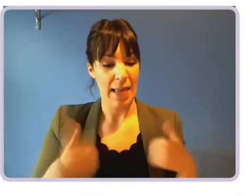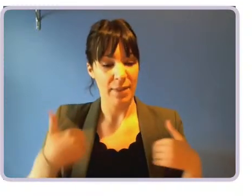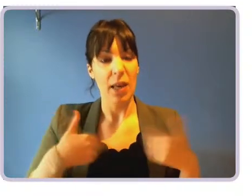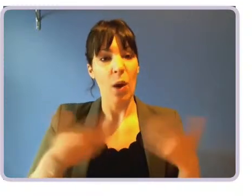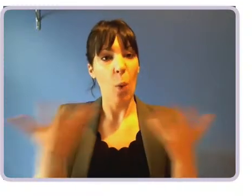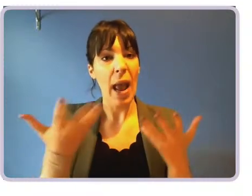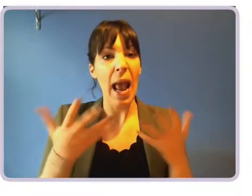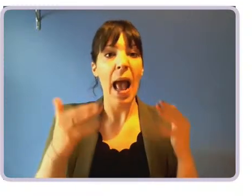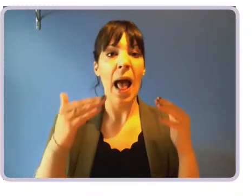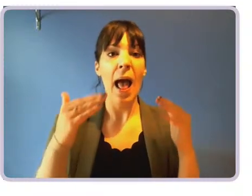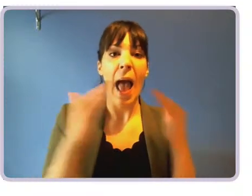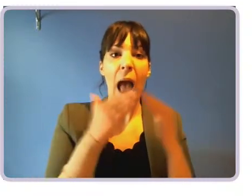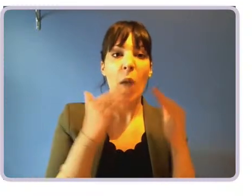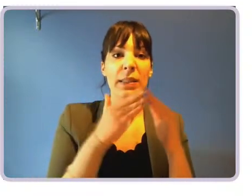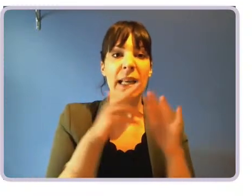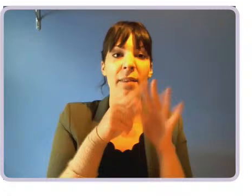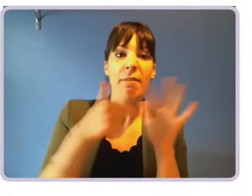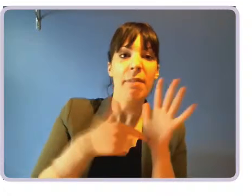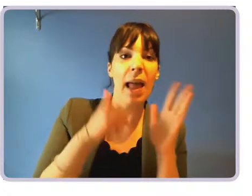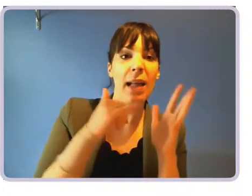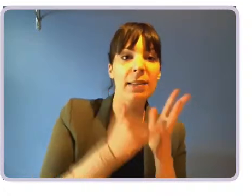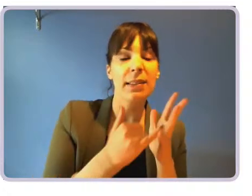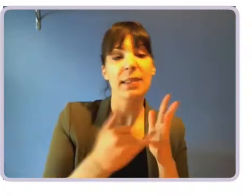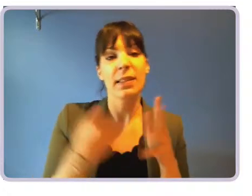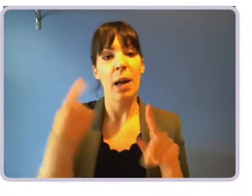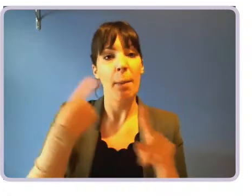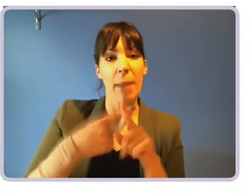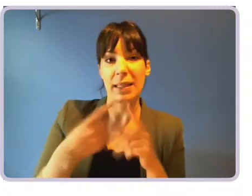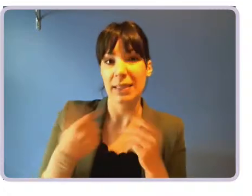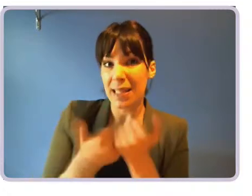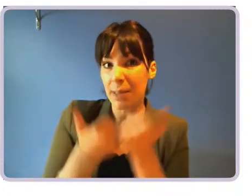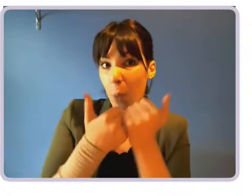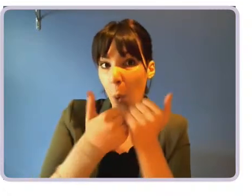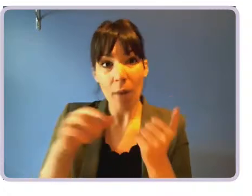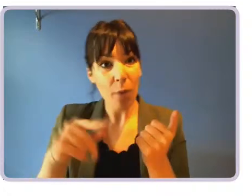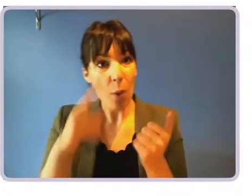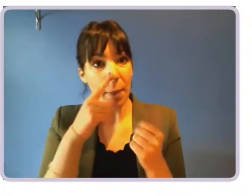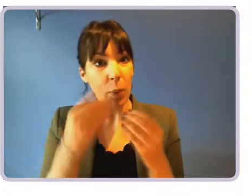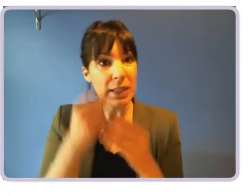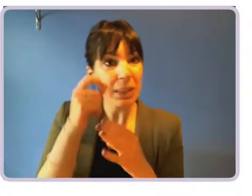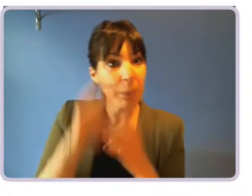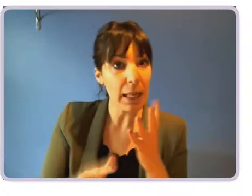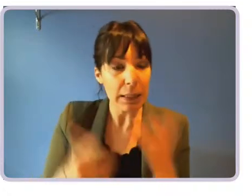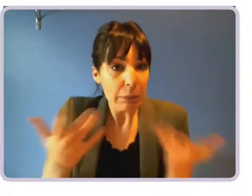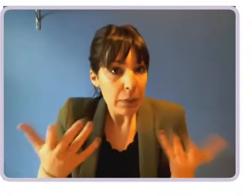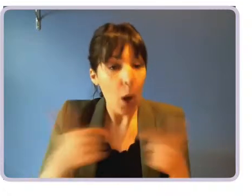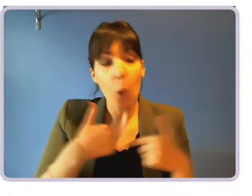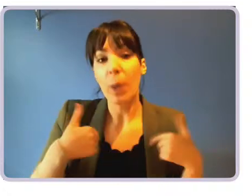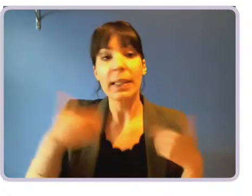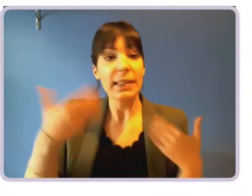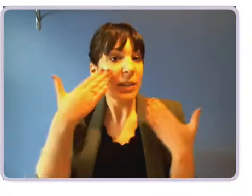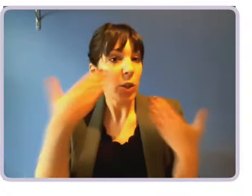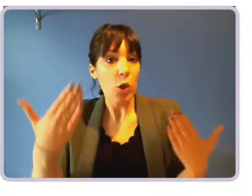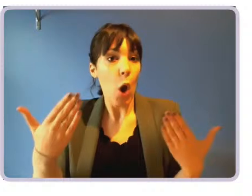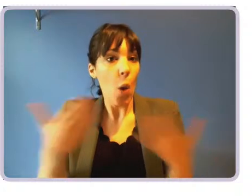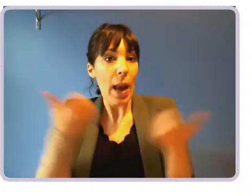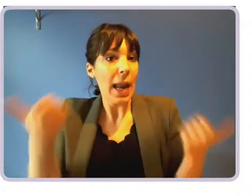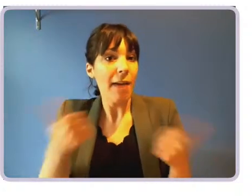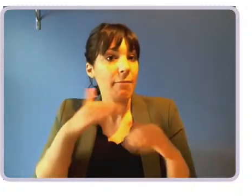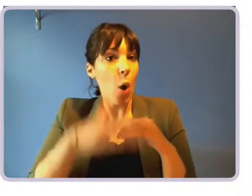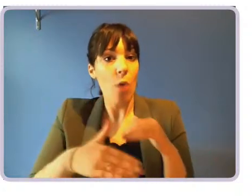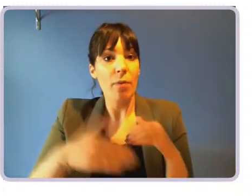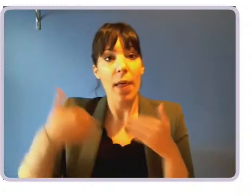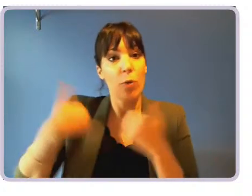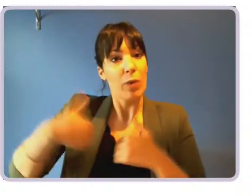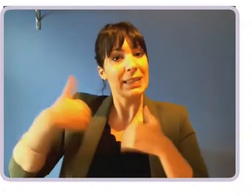with disabilities in that context. We didn't know who had a disability, and that became very clear. How do you reach out to people